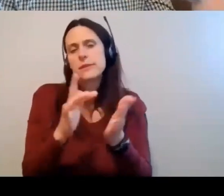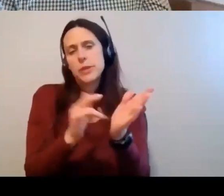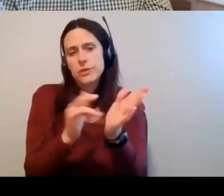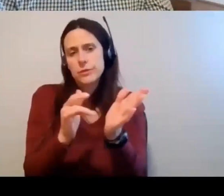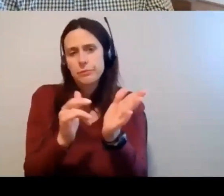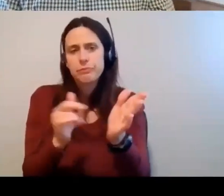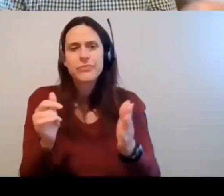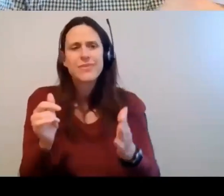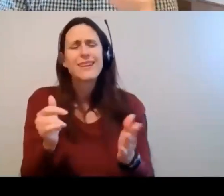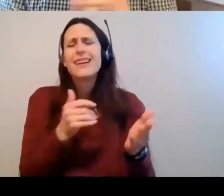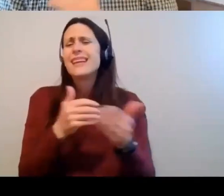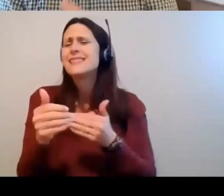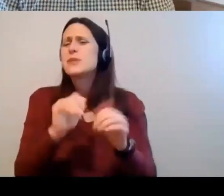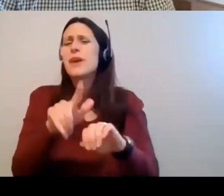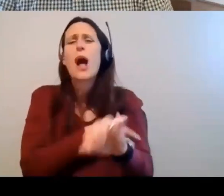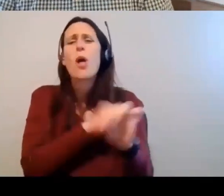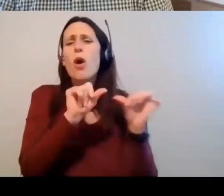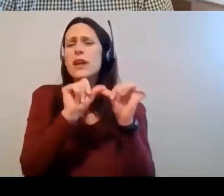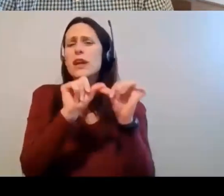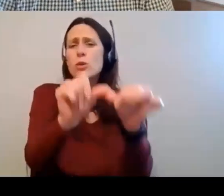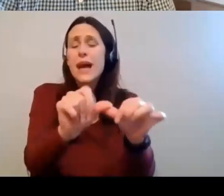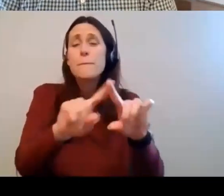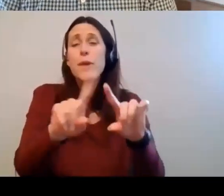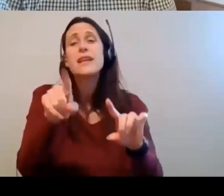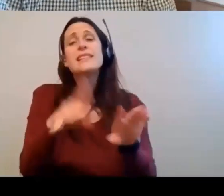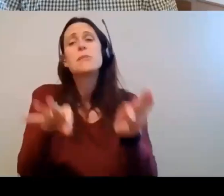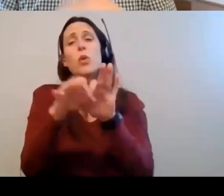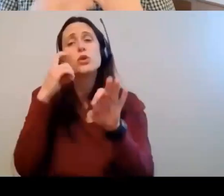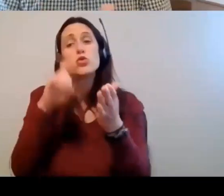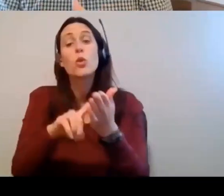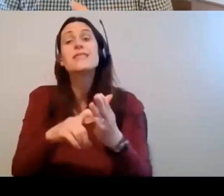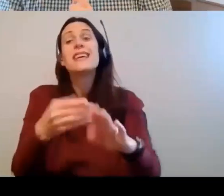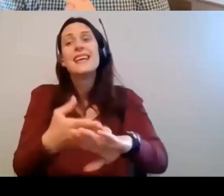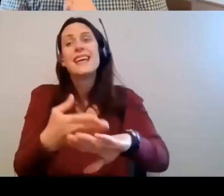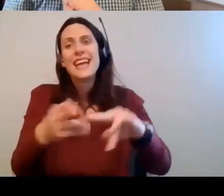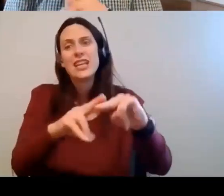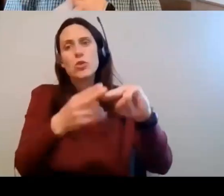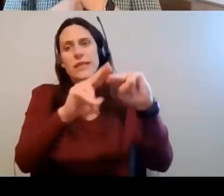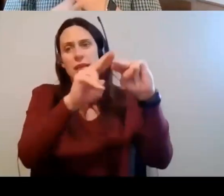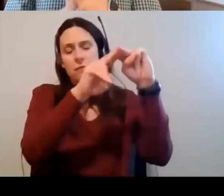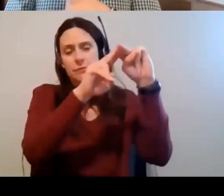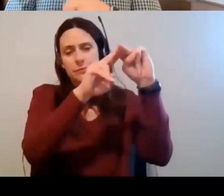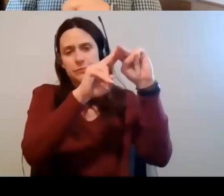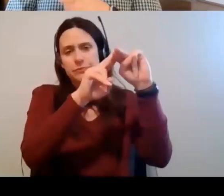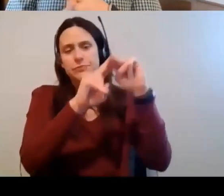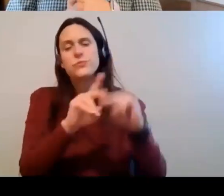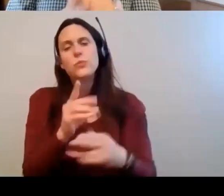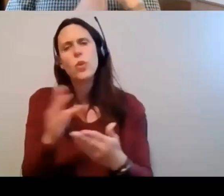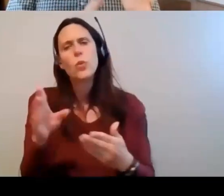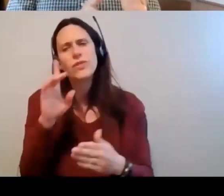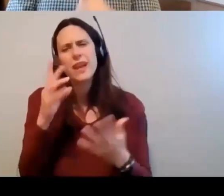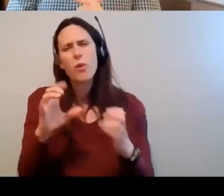matter how long that went on, it's just that it's increasing. One thing that I do want to conceptualize with you, I've seen some